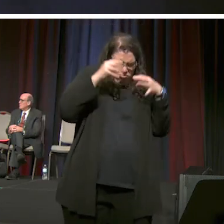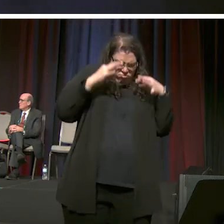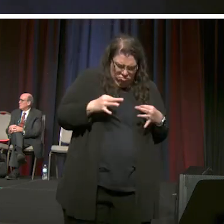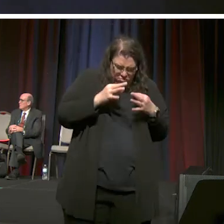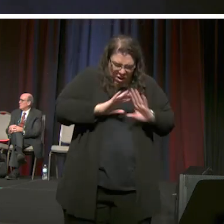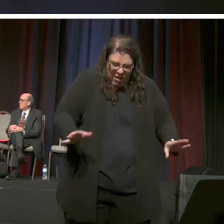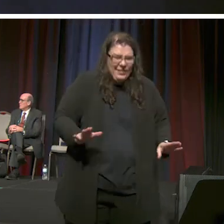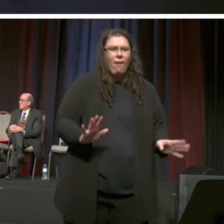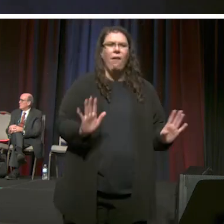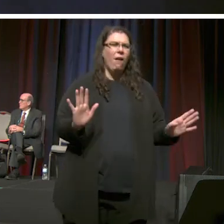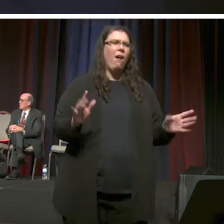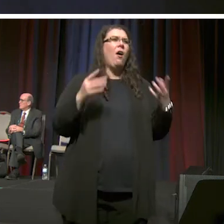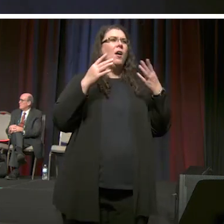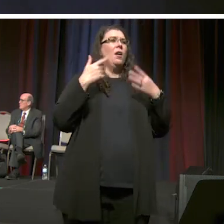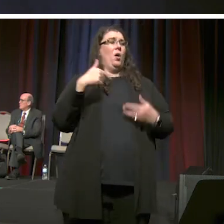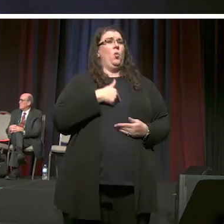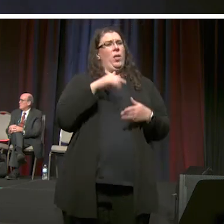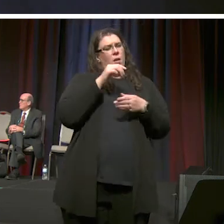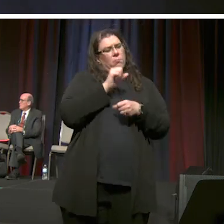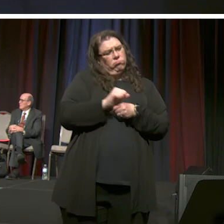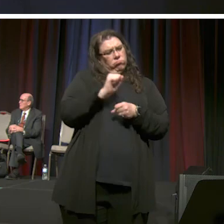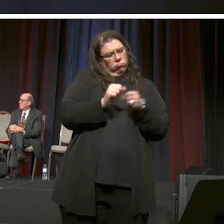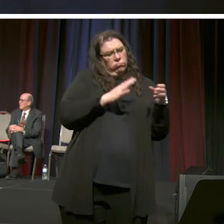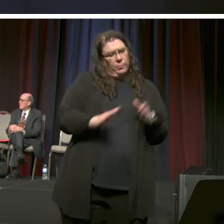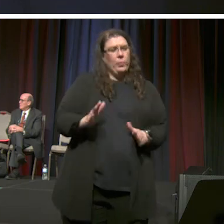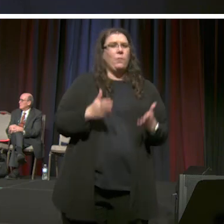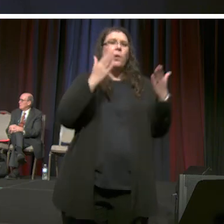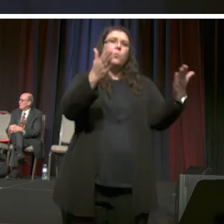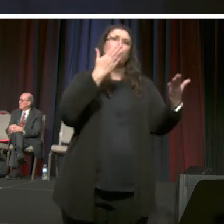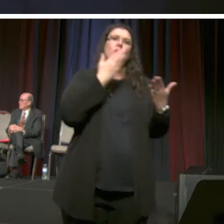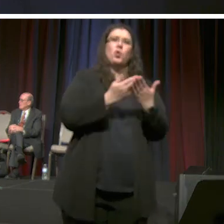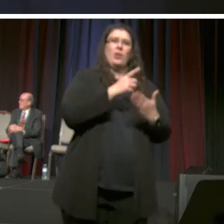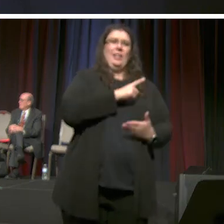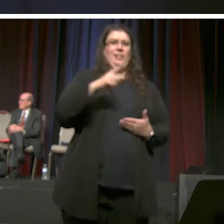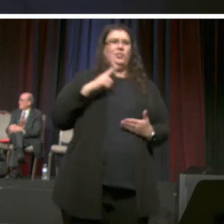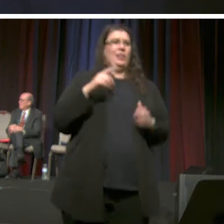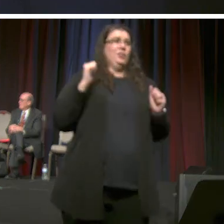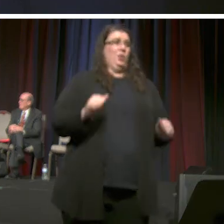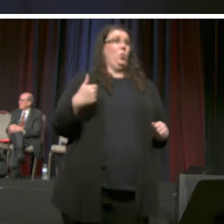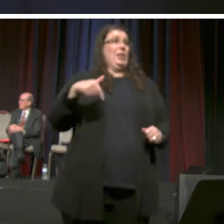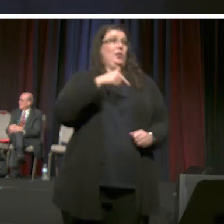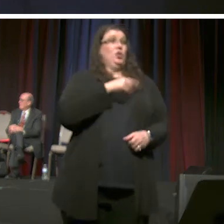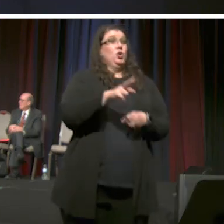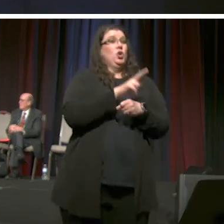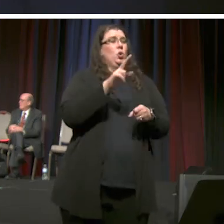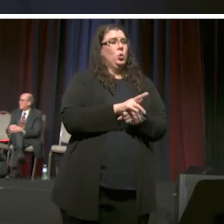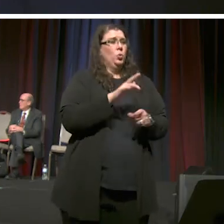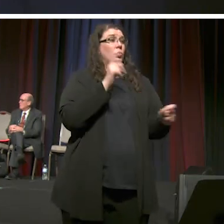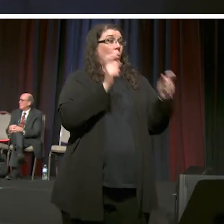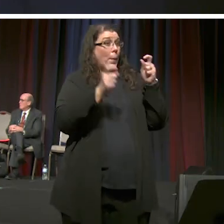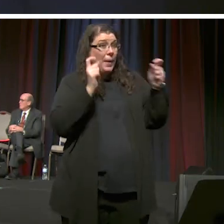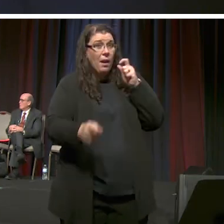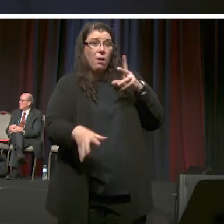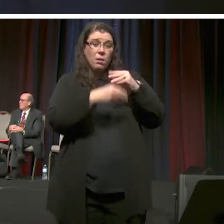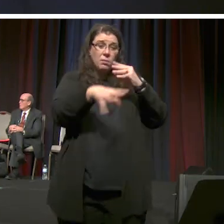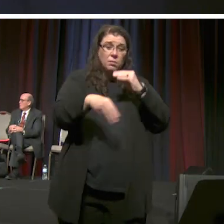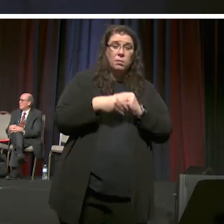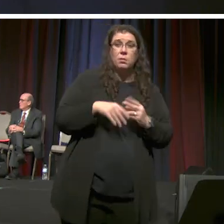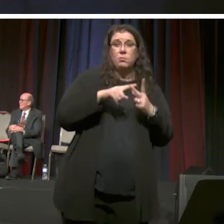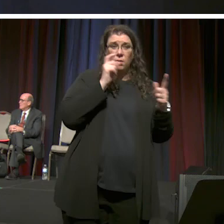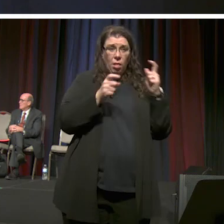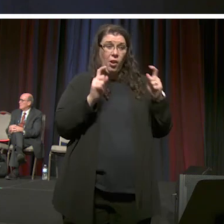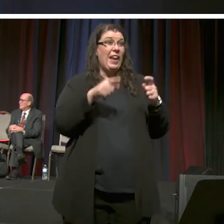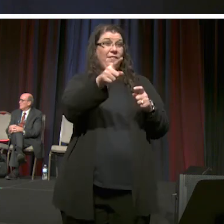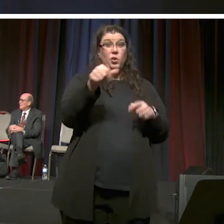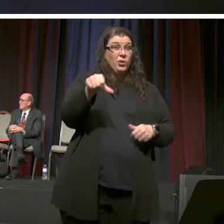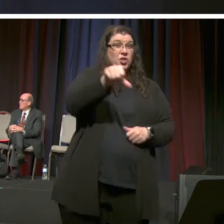work as providing you with good legislation that you can use to work from, to amend, and even if you